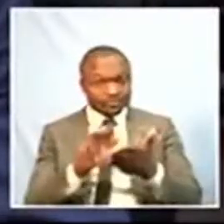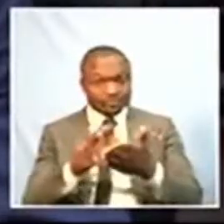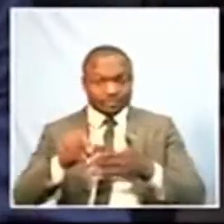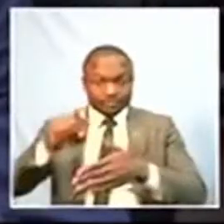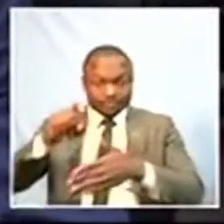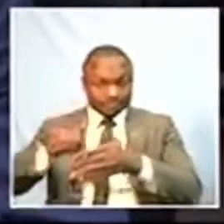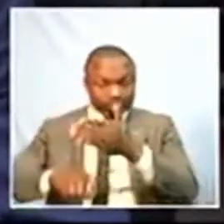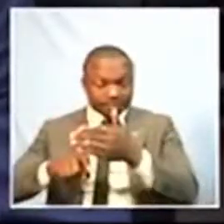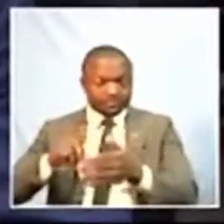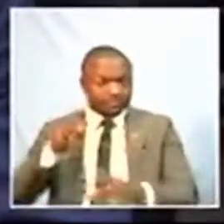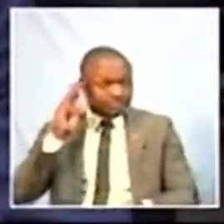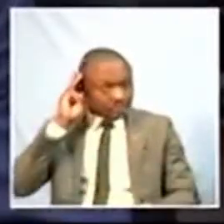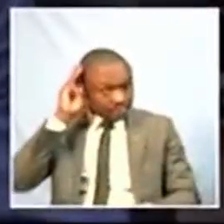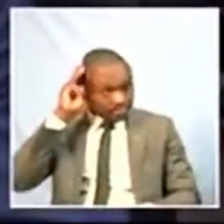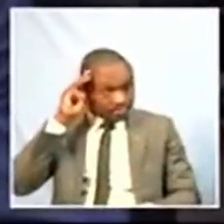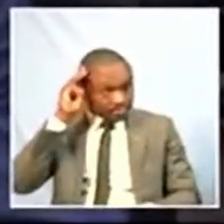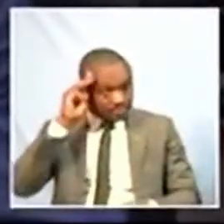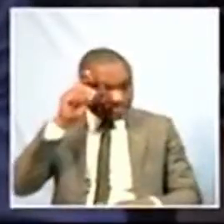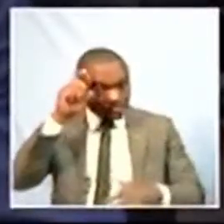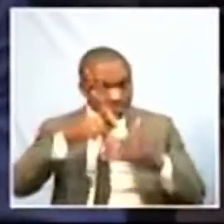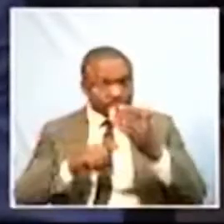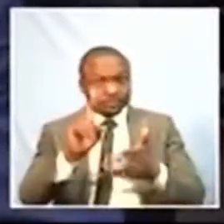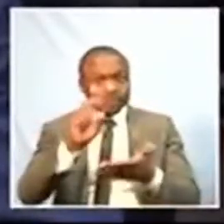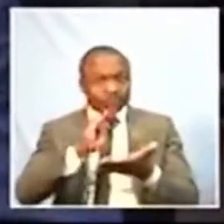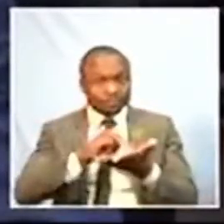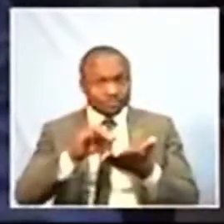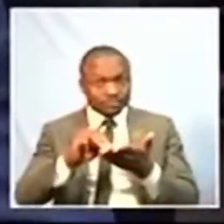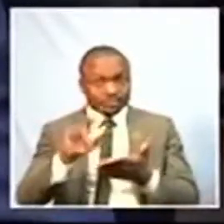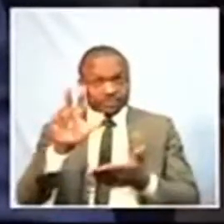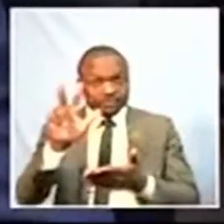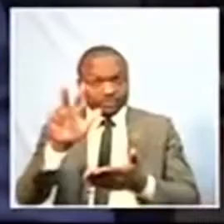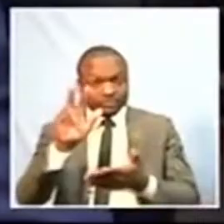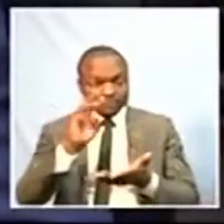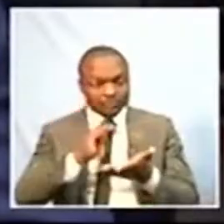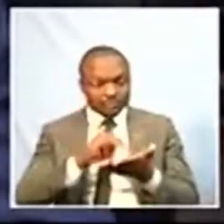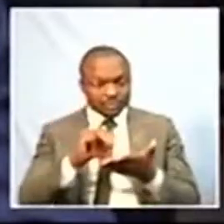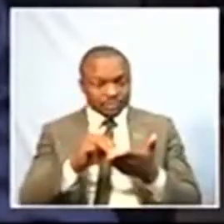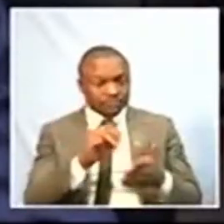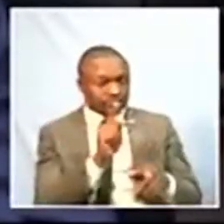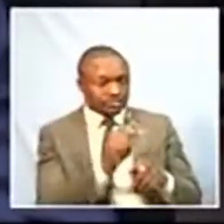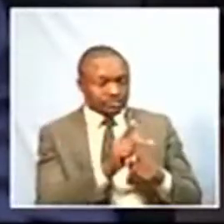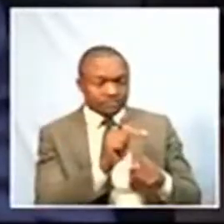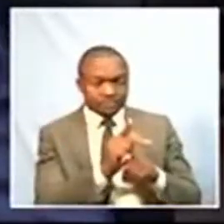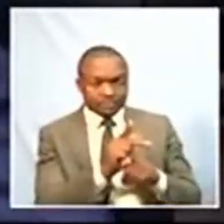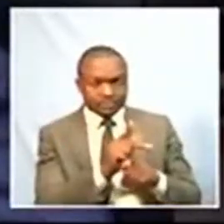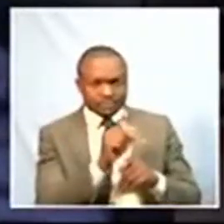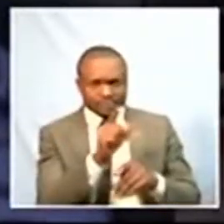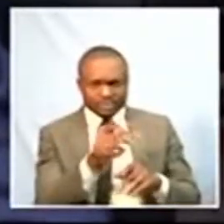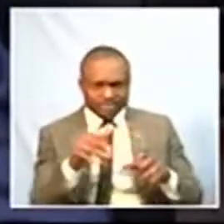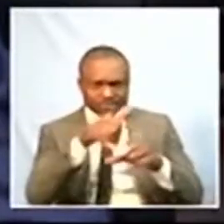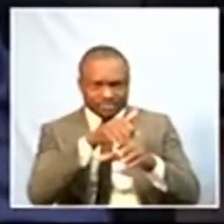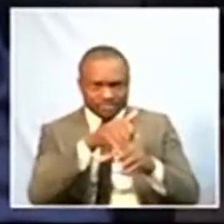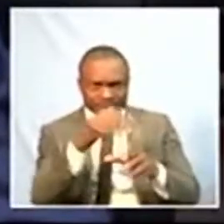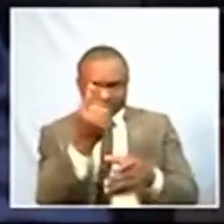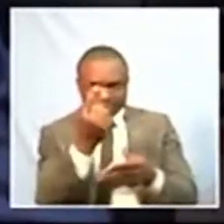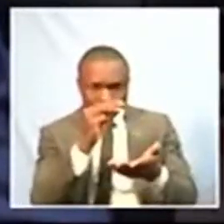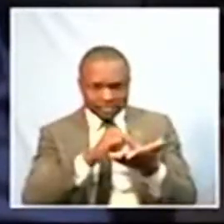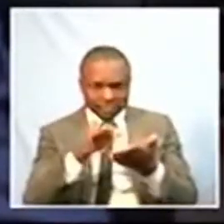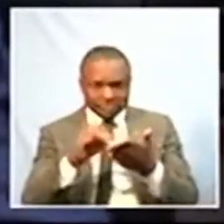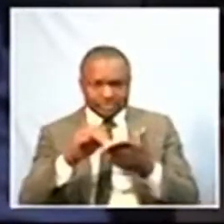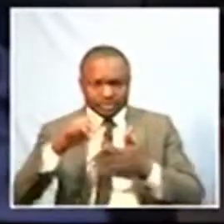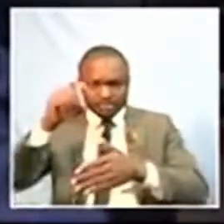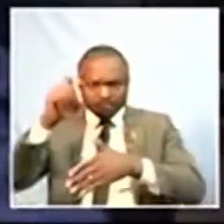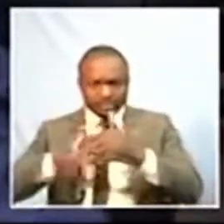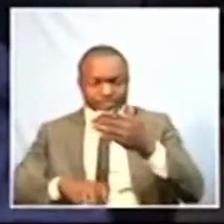deducted, the ministry deducted 1 million at source. So the 3 million that you are holding doesn't include that 1 million which was deducted